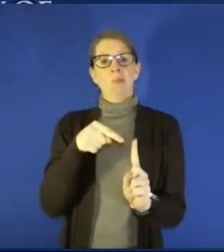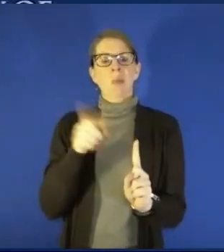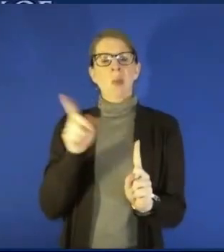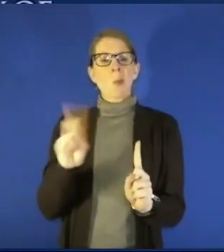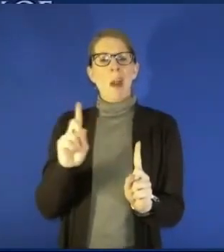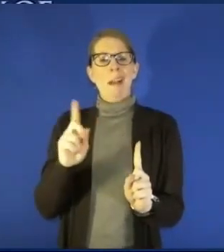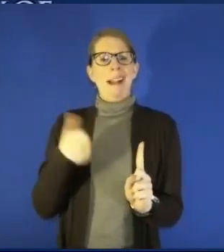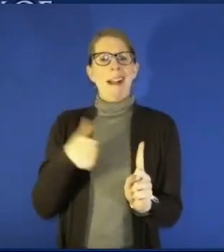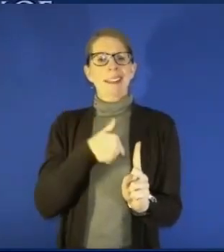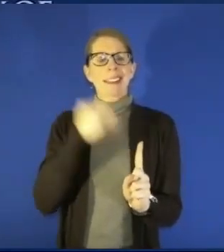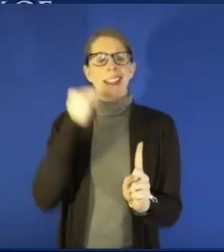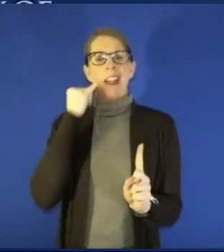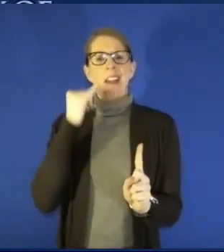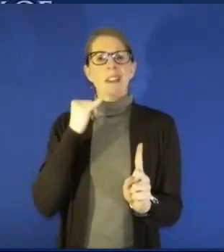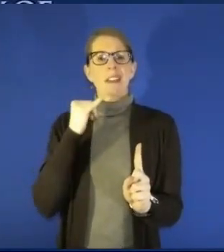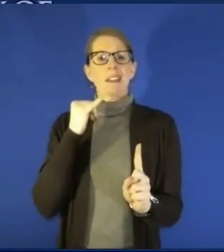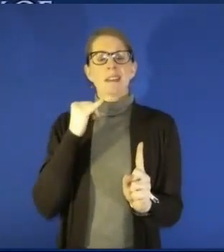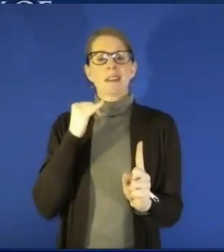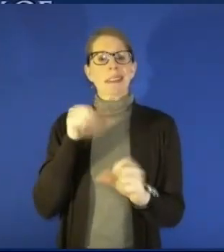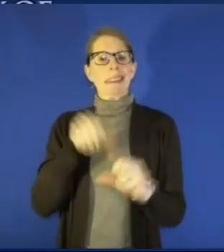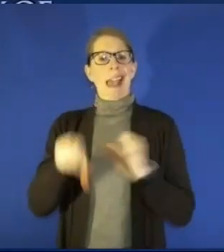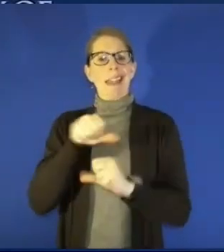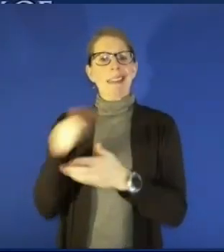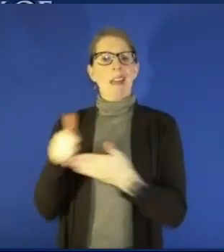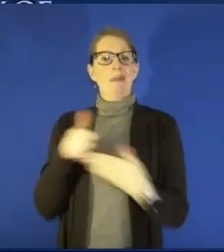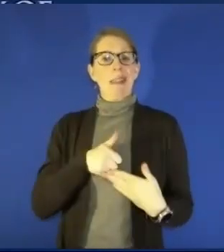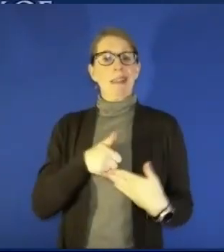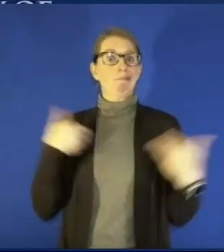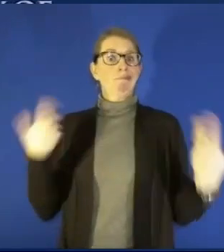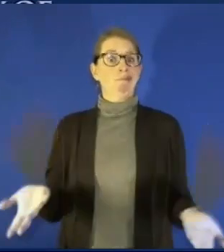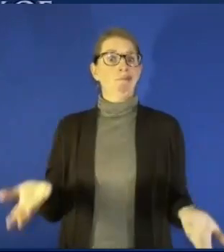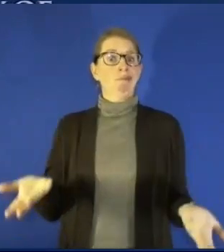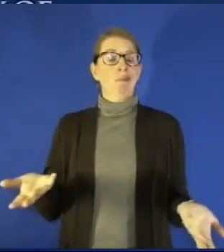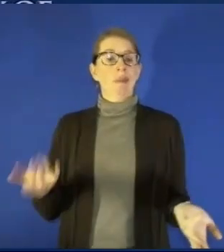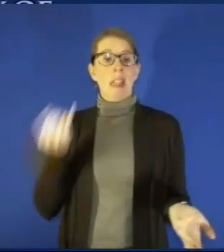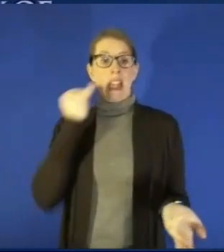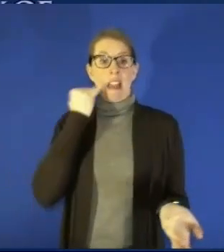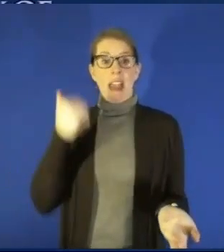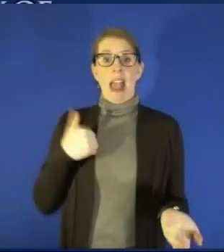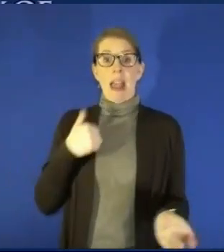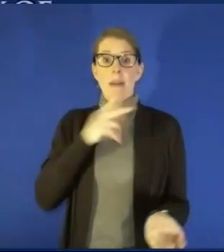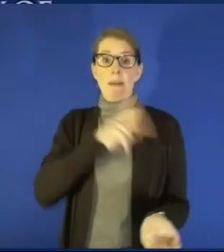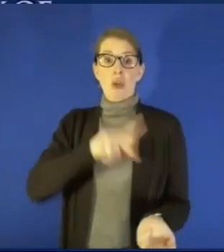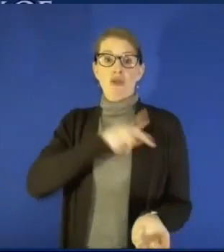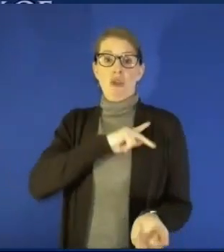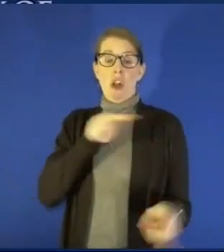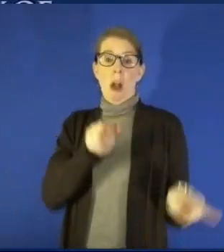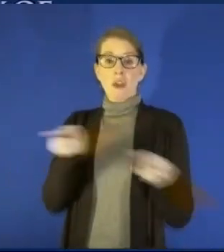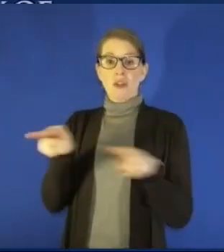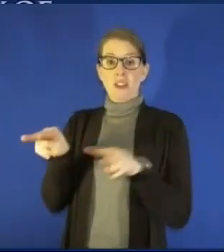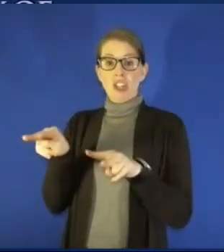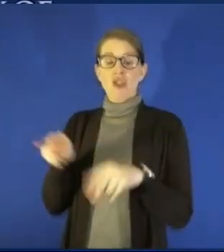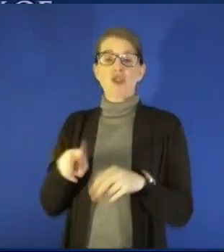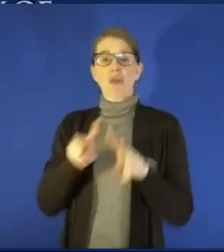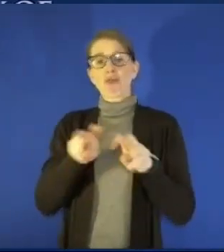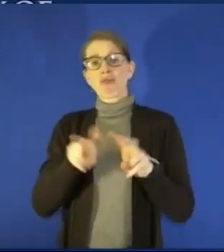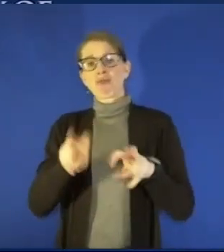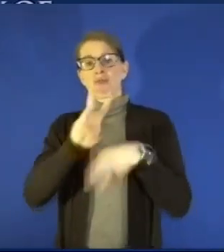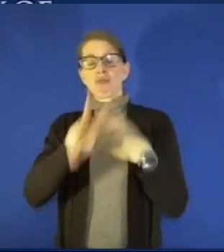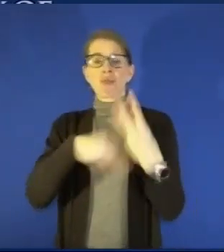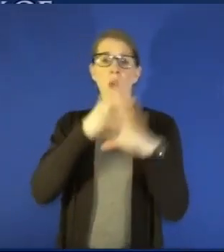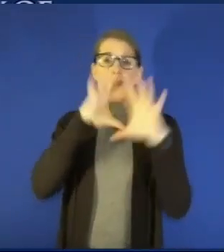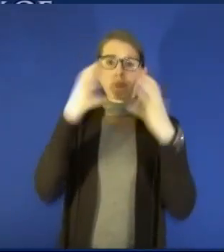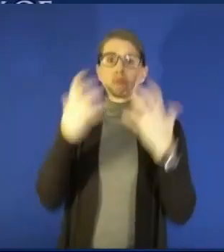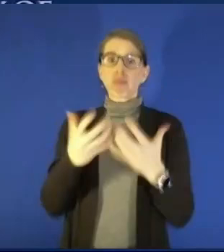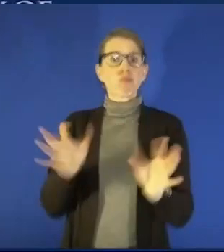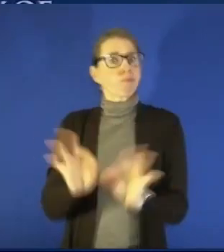we didn't have science to help us? If all we had was personal observation and looking at the world, which is incredibly important,